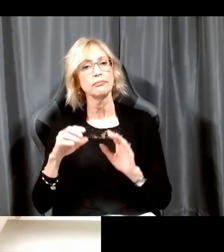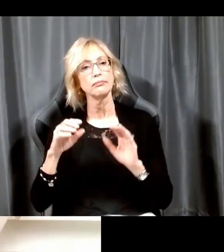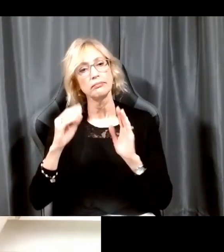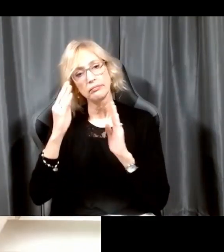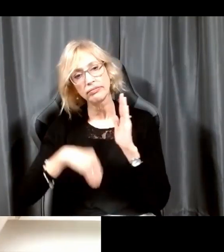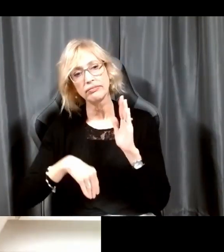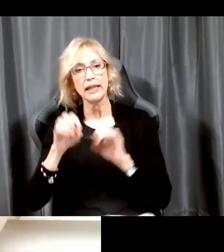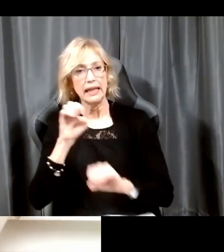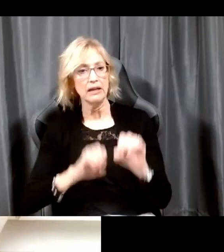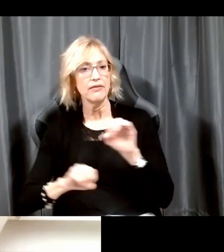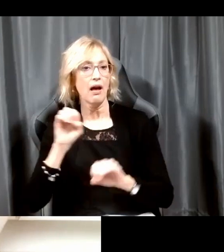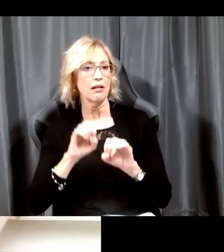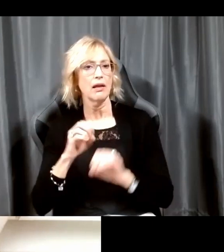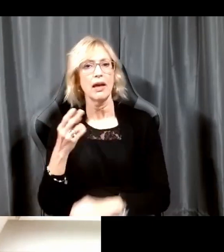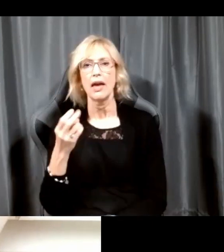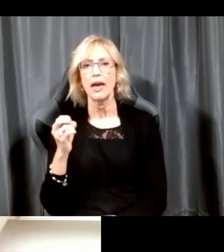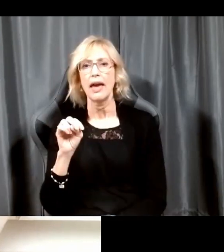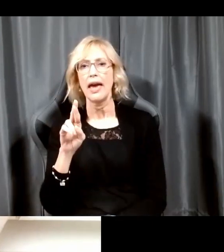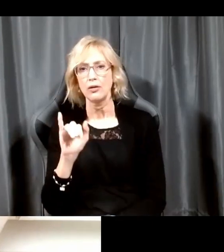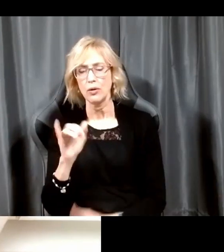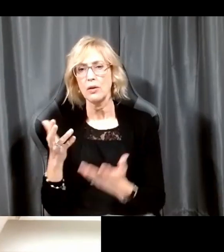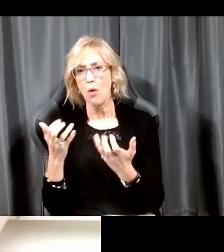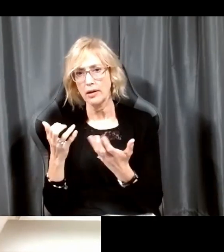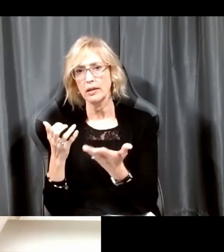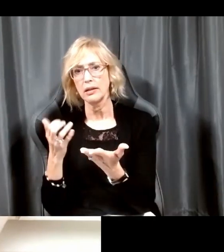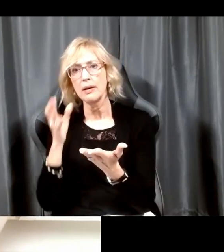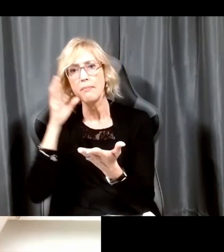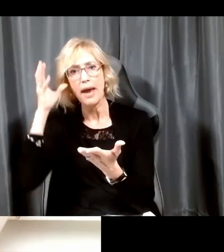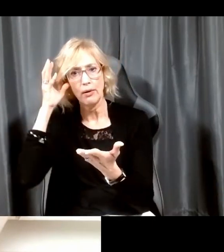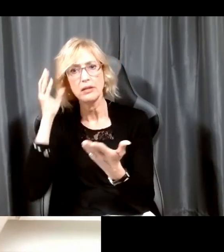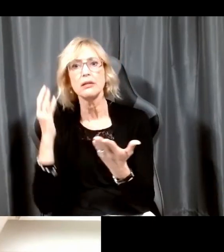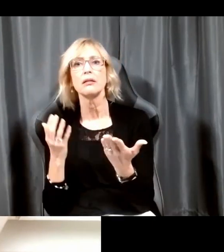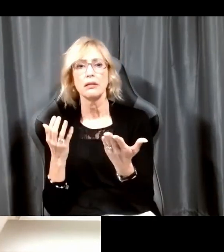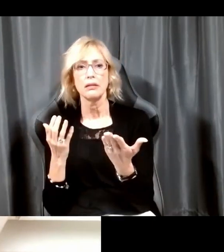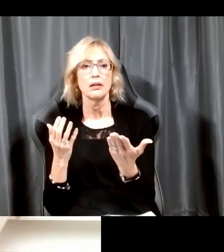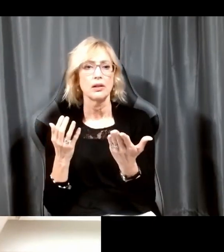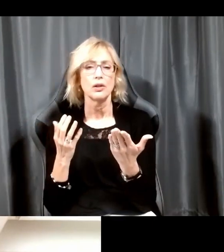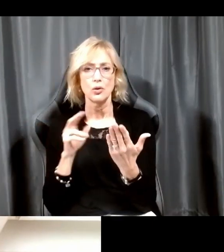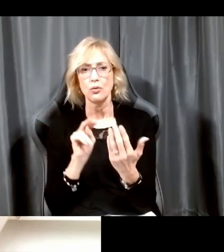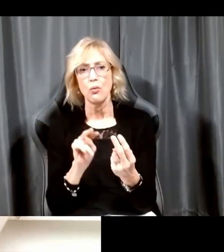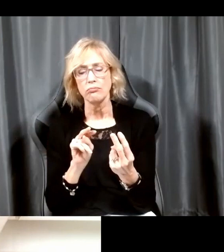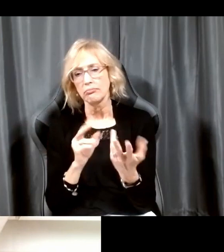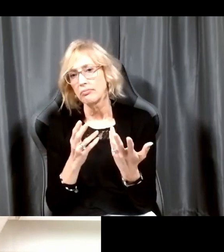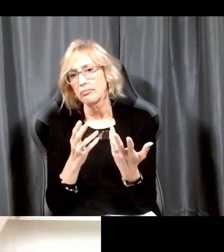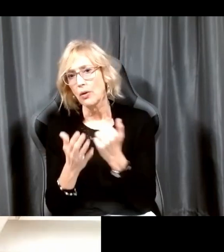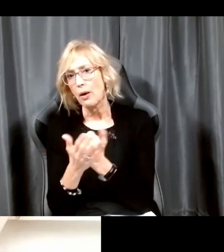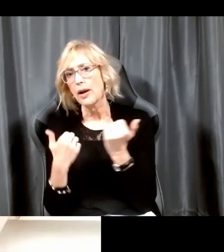Henry was going to have some parents that couldn't get on, so please share it. And if you could help them with the evaluation, that'd really help